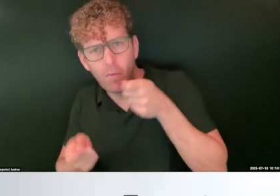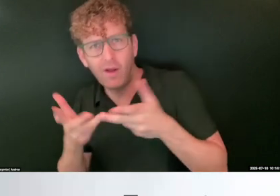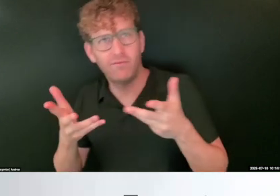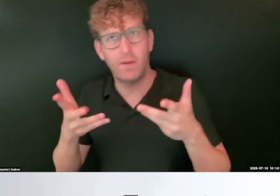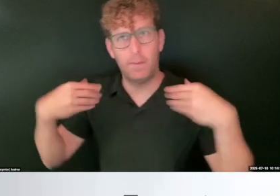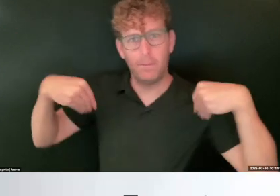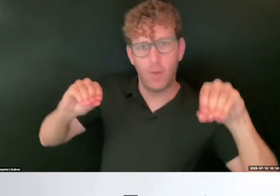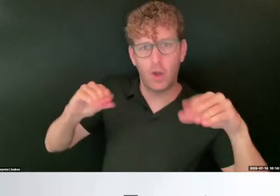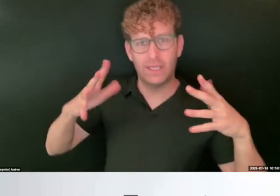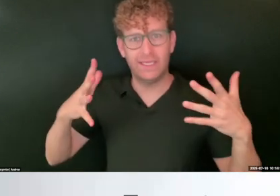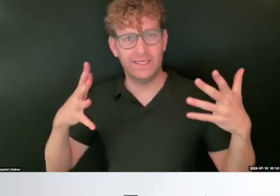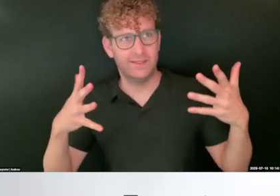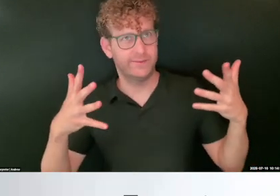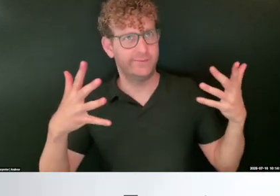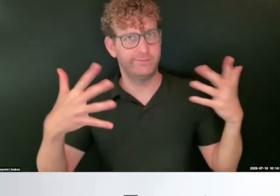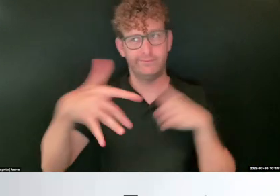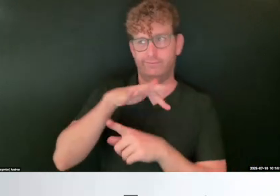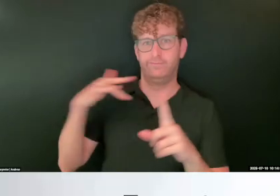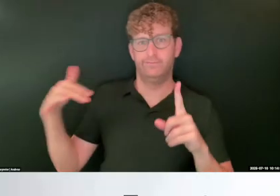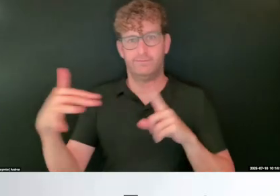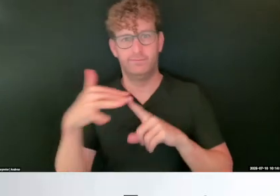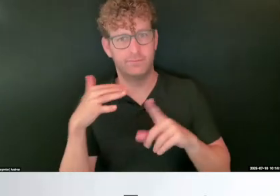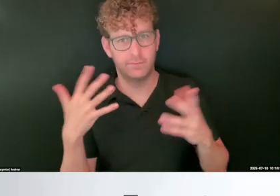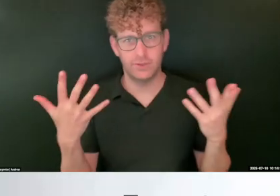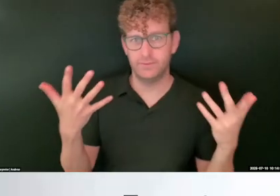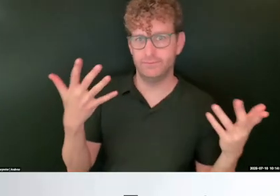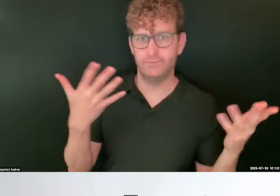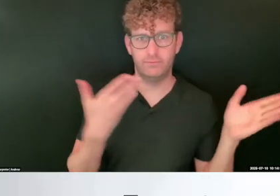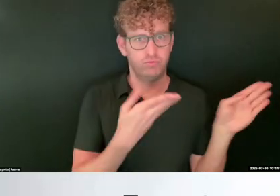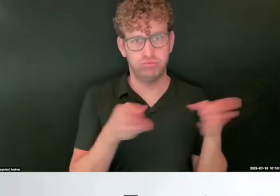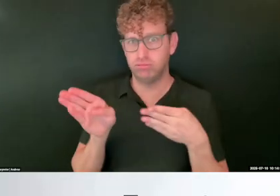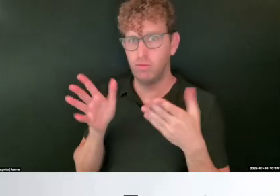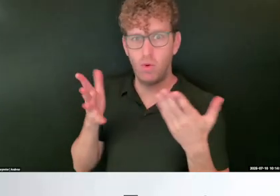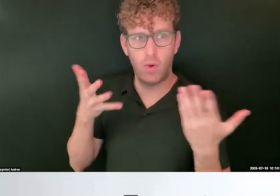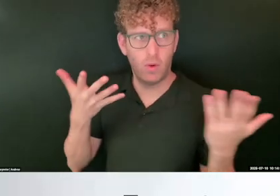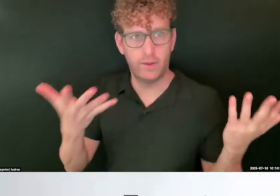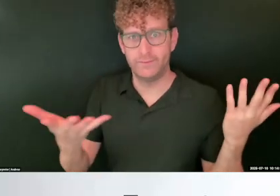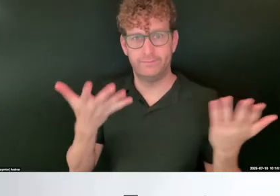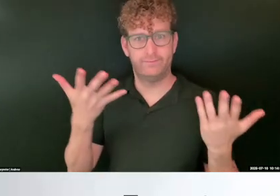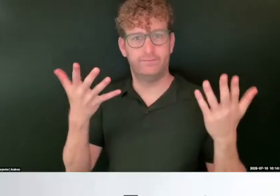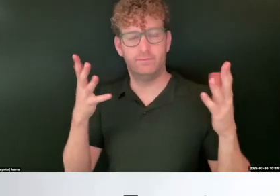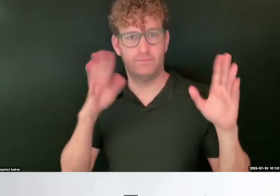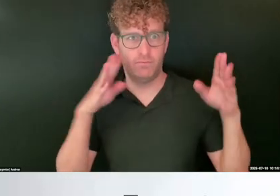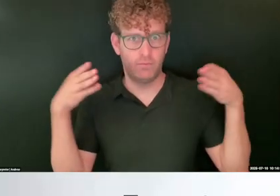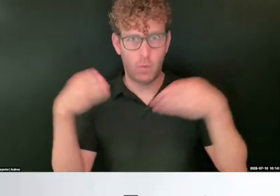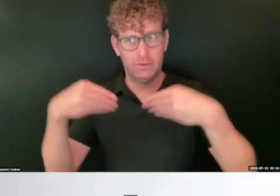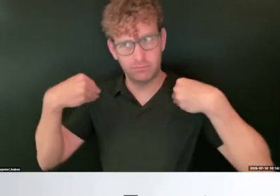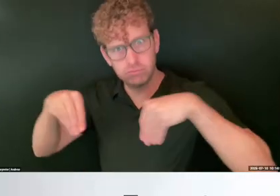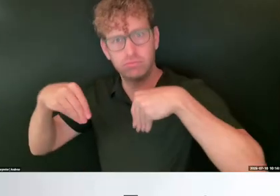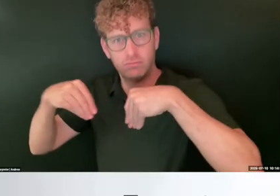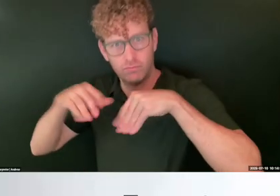away from a focus on the mass market to a primary focus on priority populations.